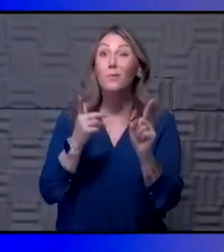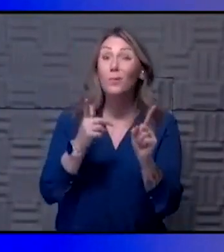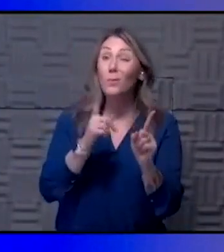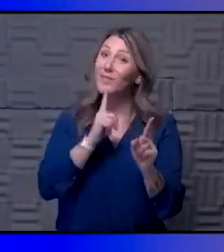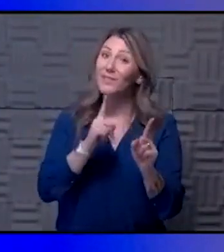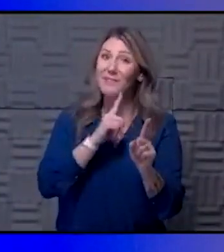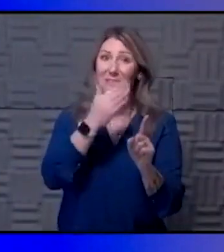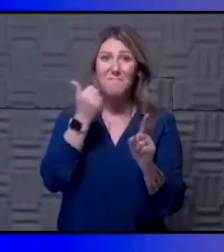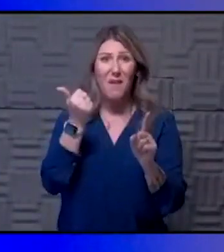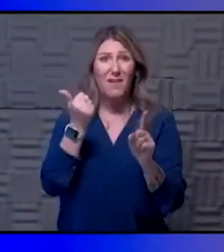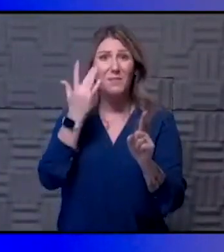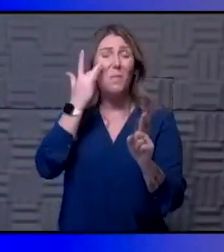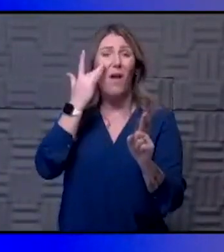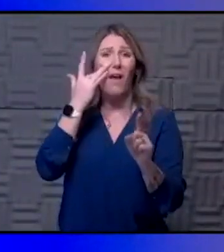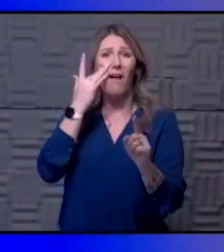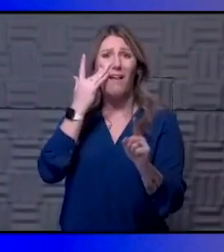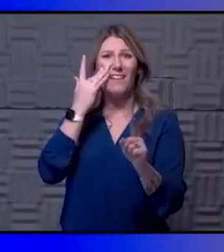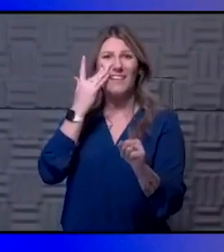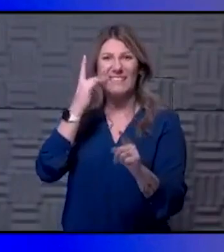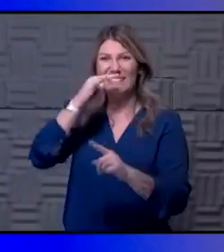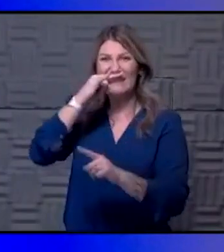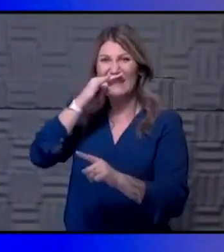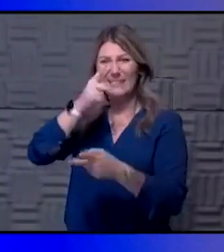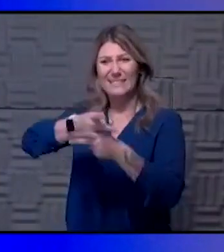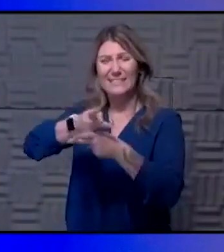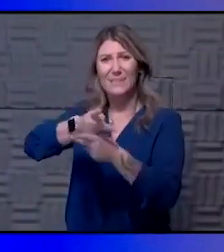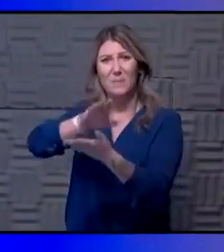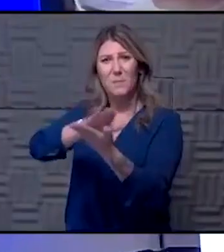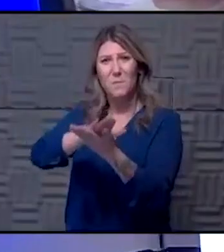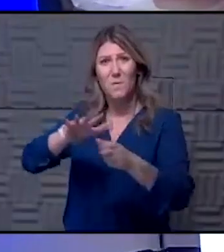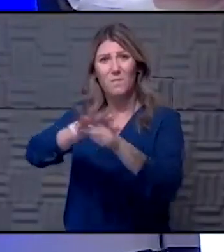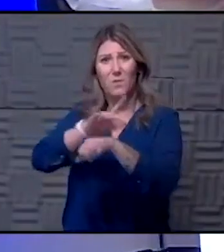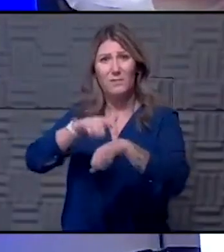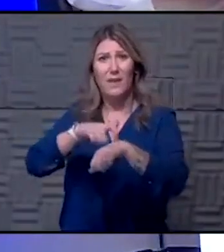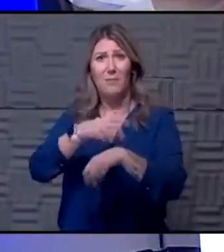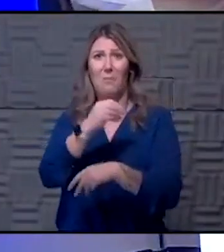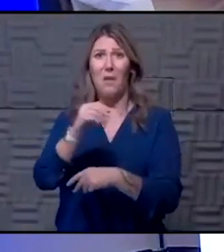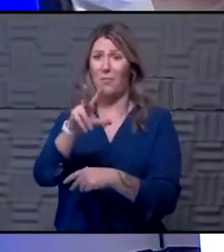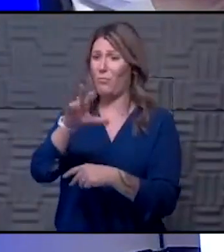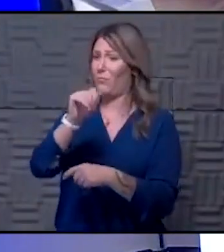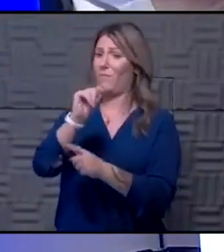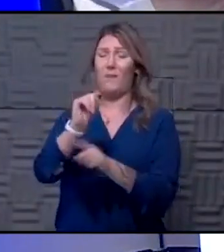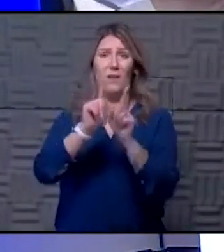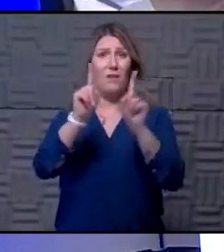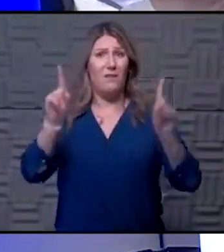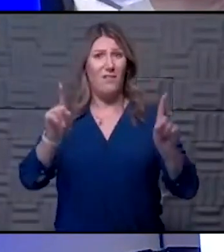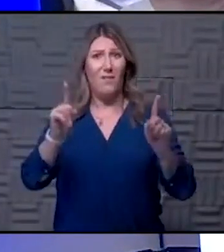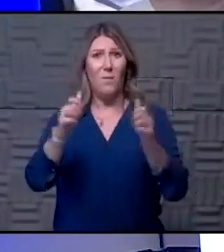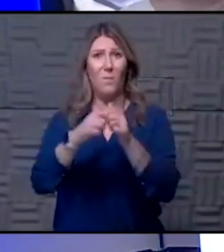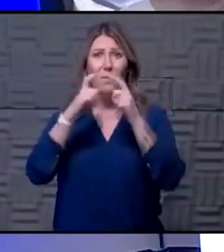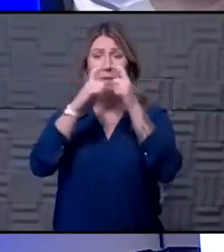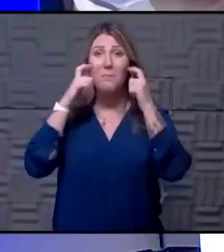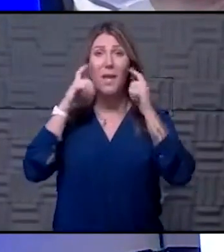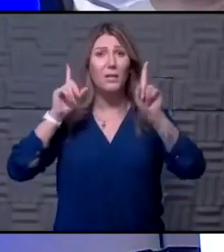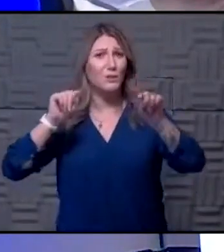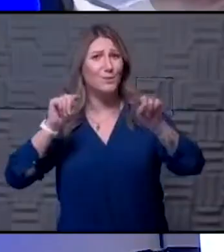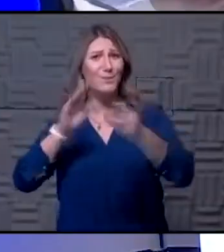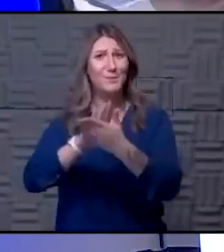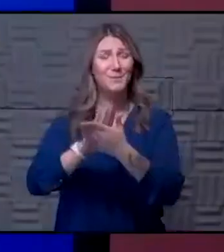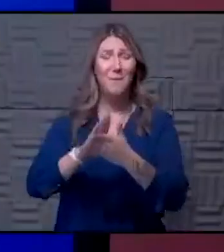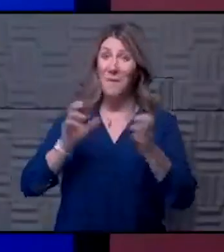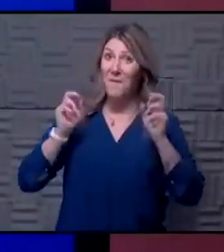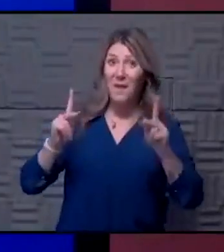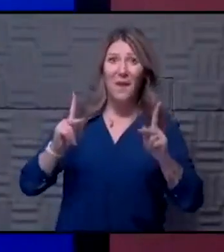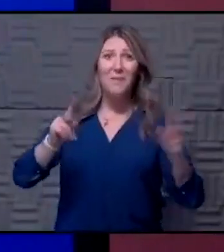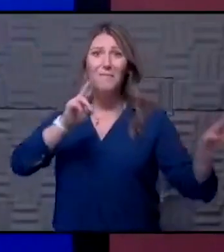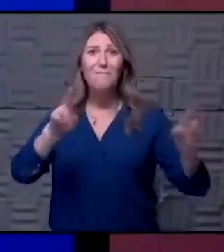be able to keep kids in school 5 days a week, full-time in person. Right, and 3 feet apart with a mask, you can go to school. Okay, let's go. Yeah. And I think